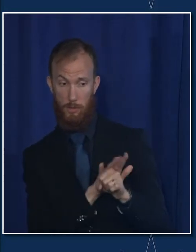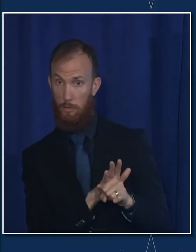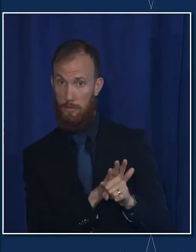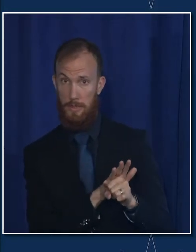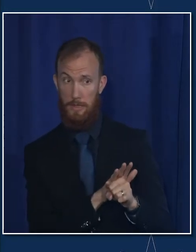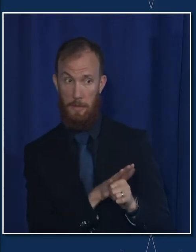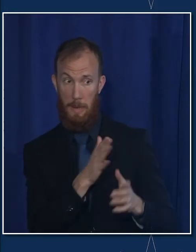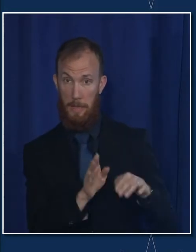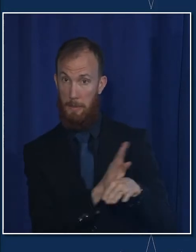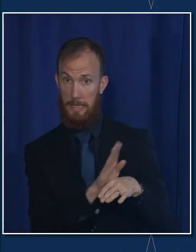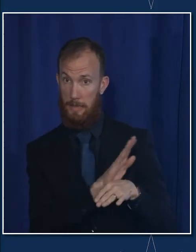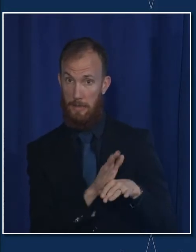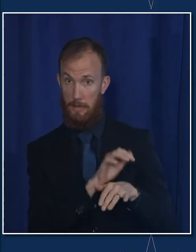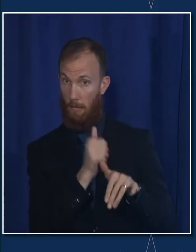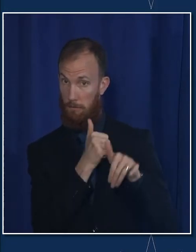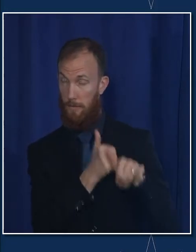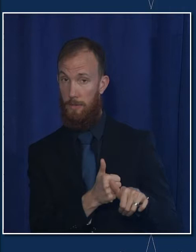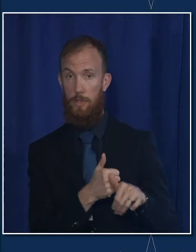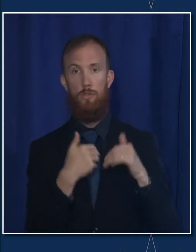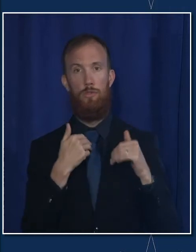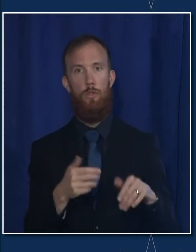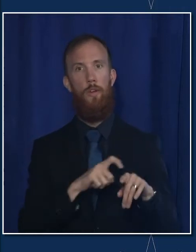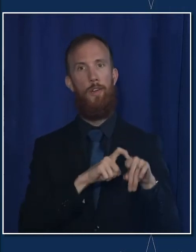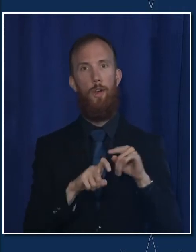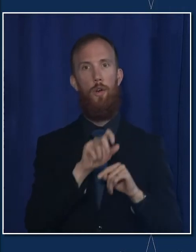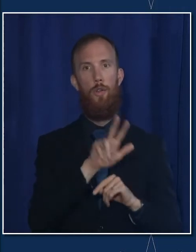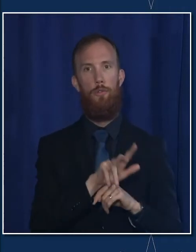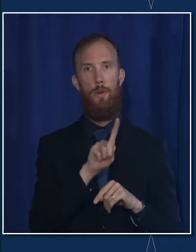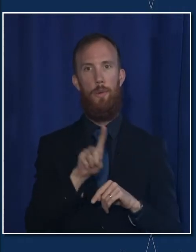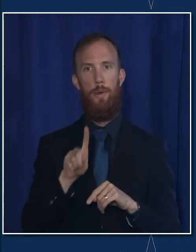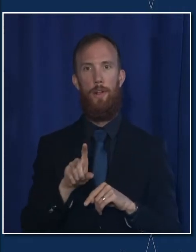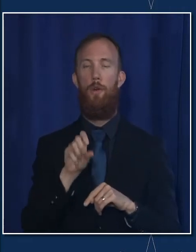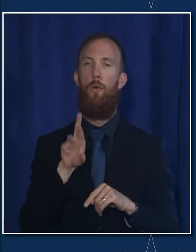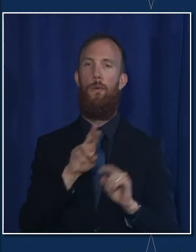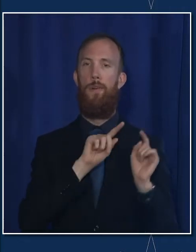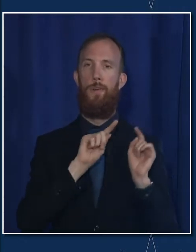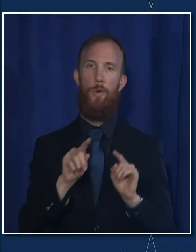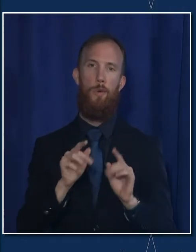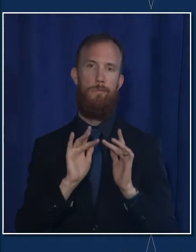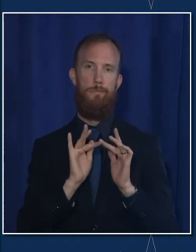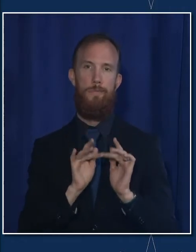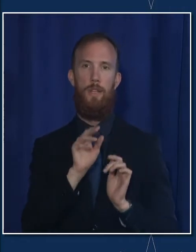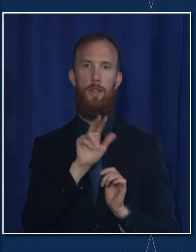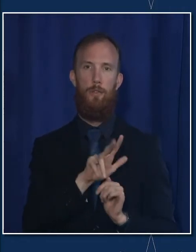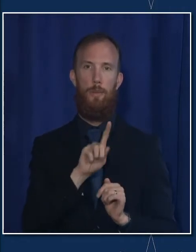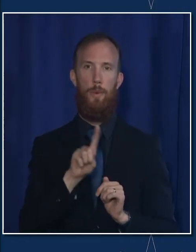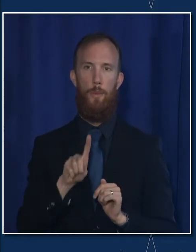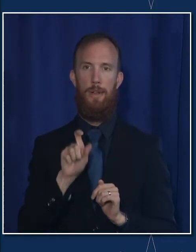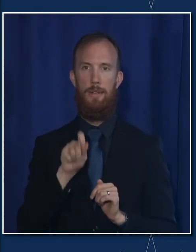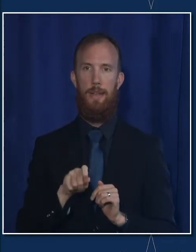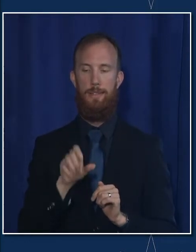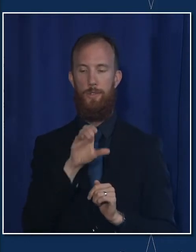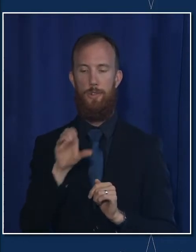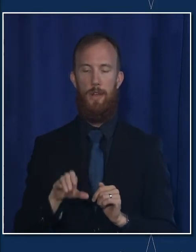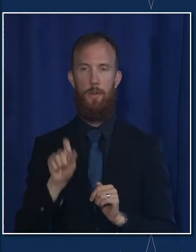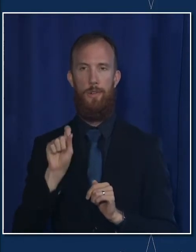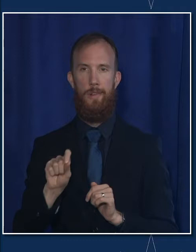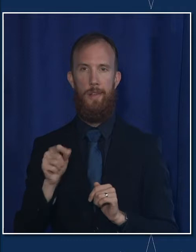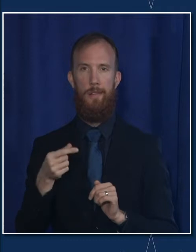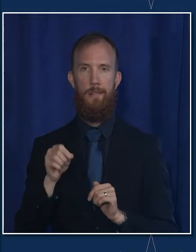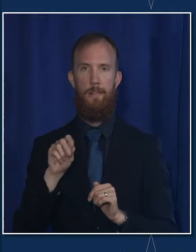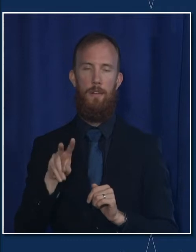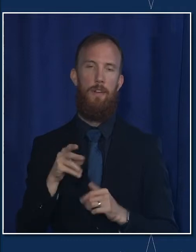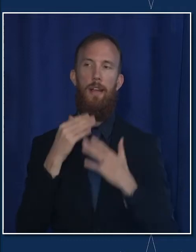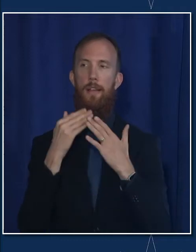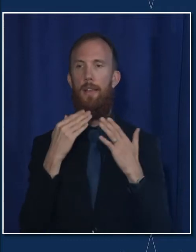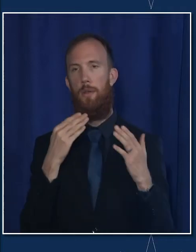complying, please call 311 or report it at 311.chicago.gov. And thank you to the huge majority of indoor settings in Chicago that are abiding by